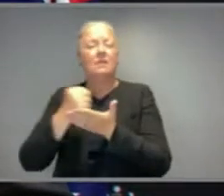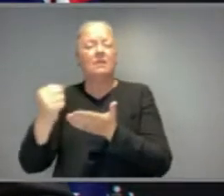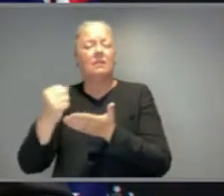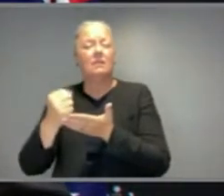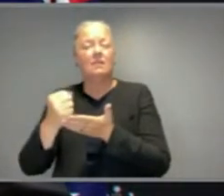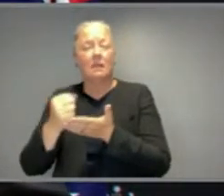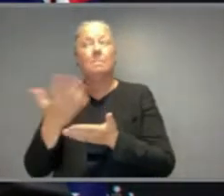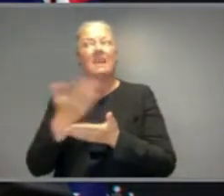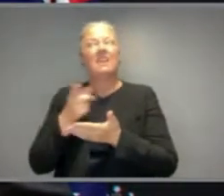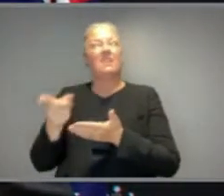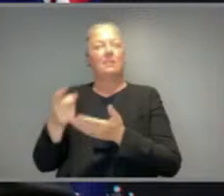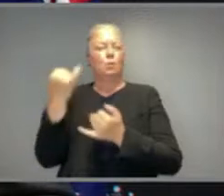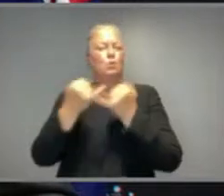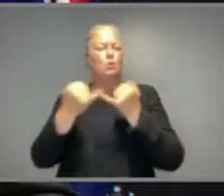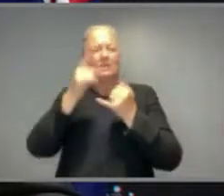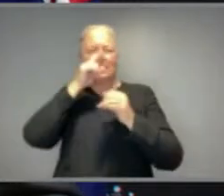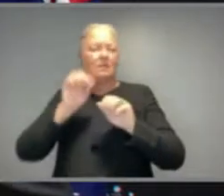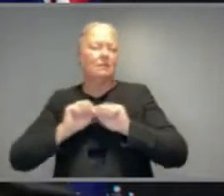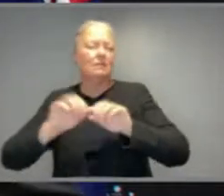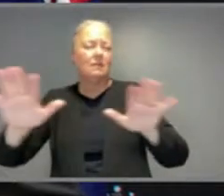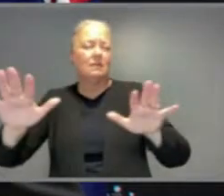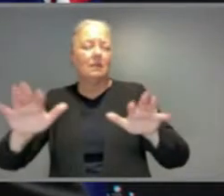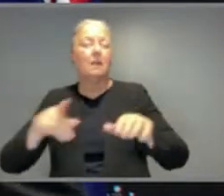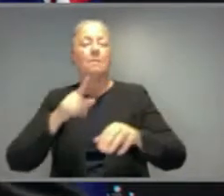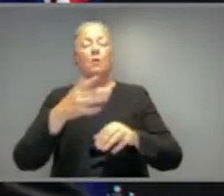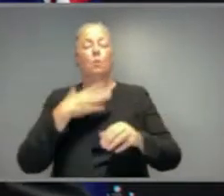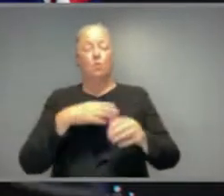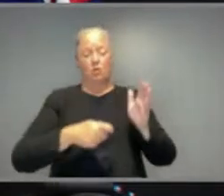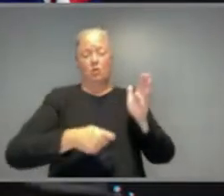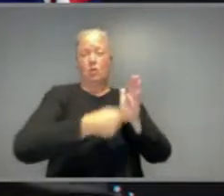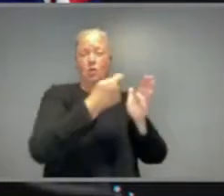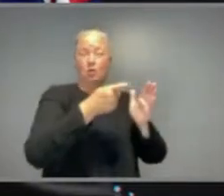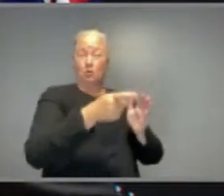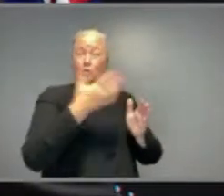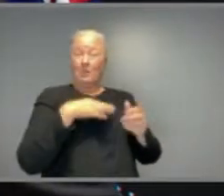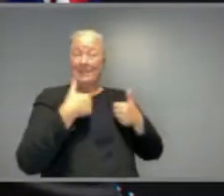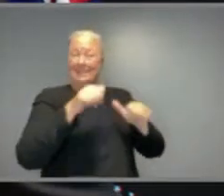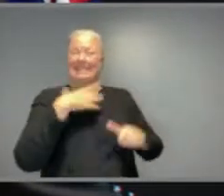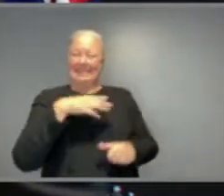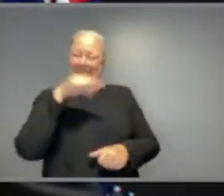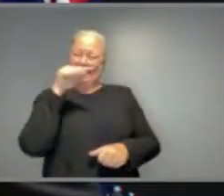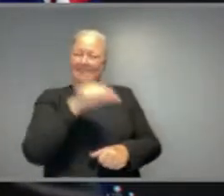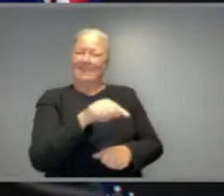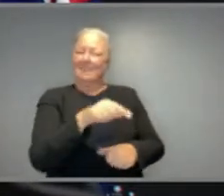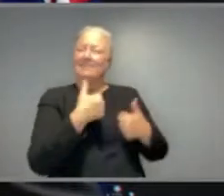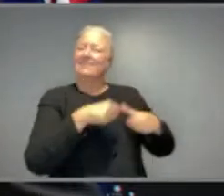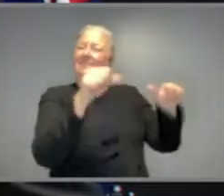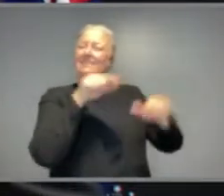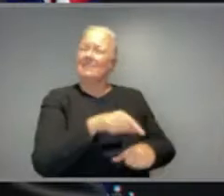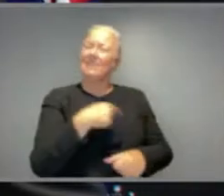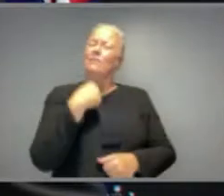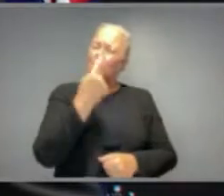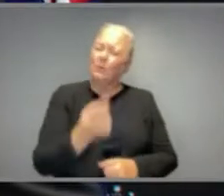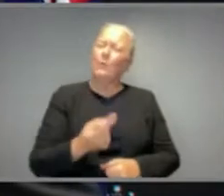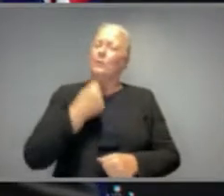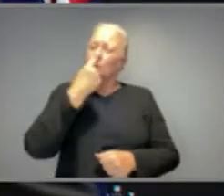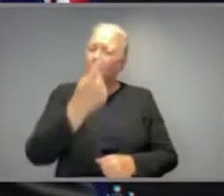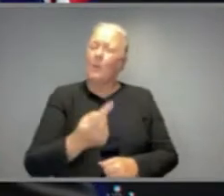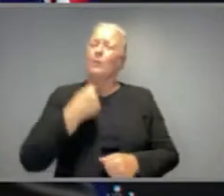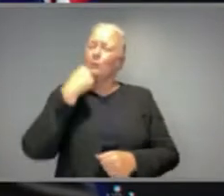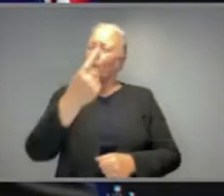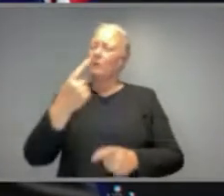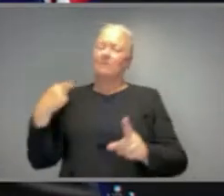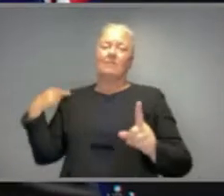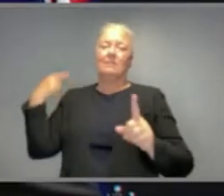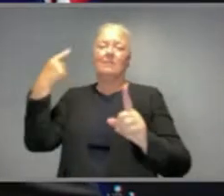spread. But for a lockdown to work, the lockdown has to work. I've been saying that quite consistently. The vaccines certainly assist,